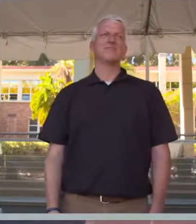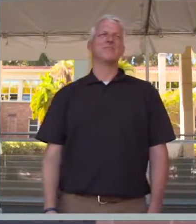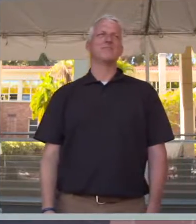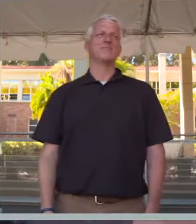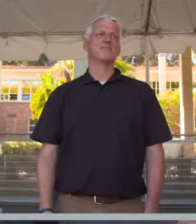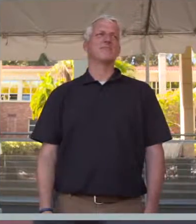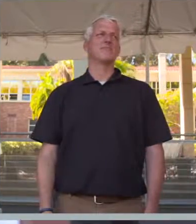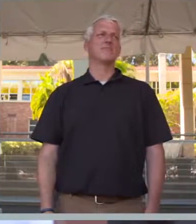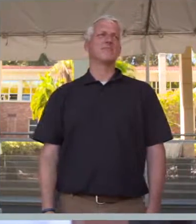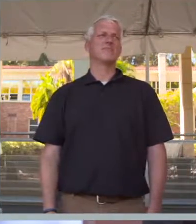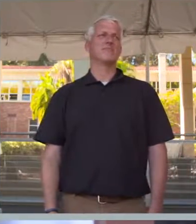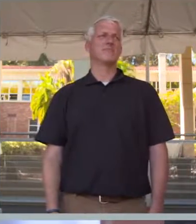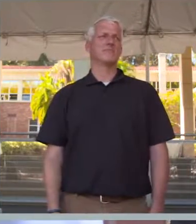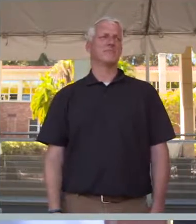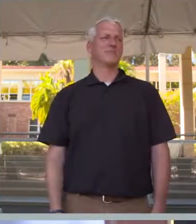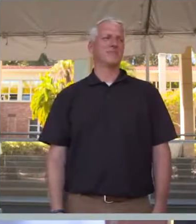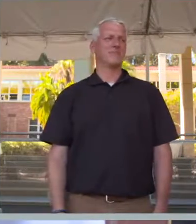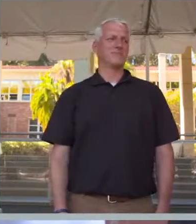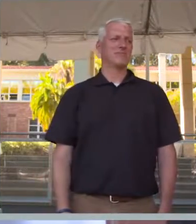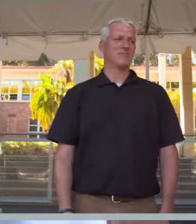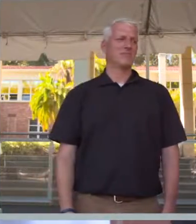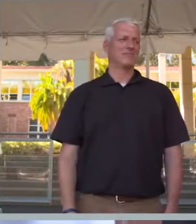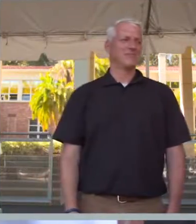Jermaine Ray Dela Cruz.